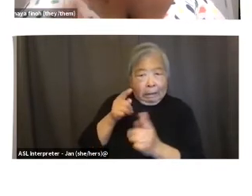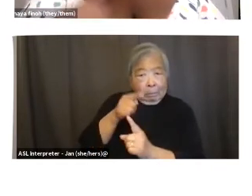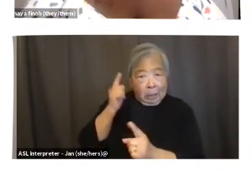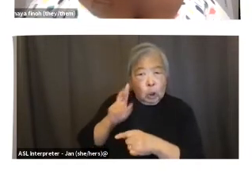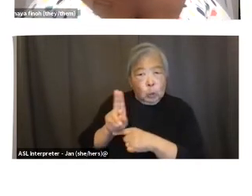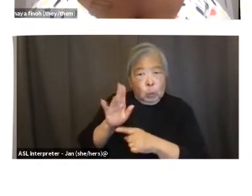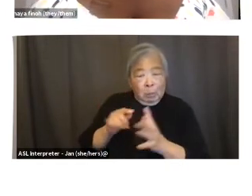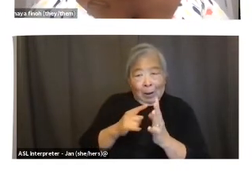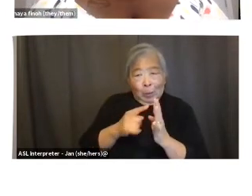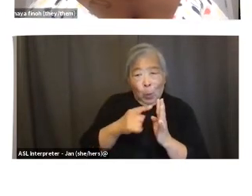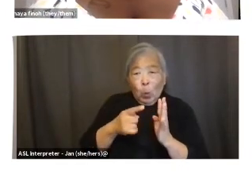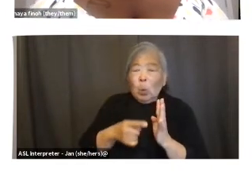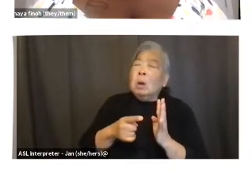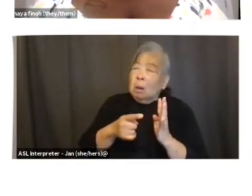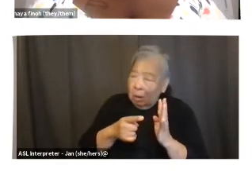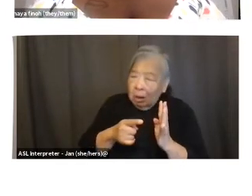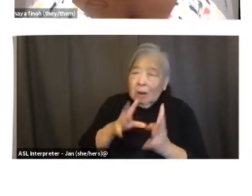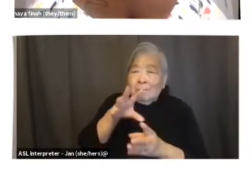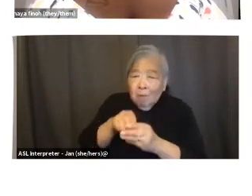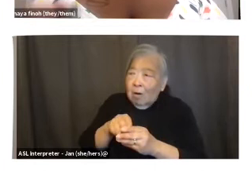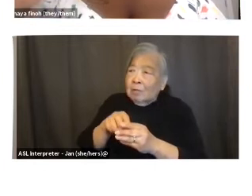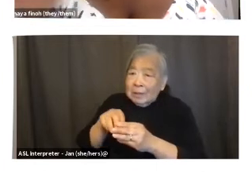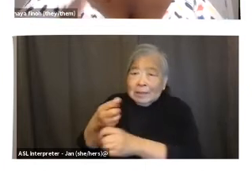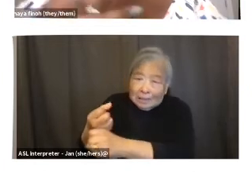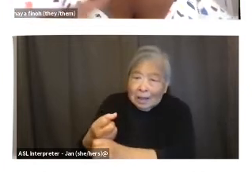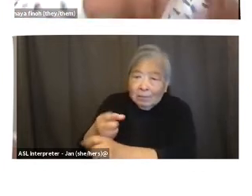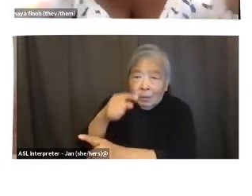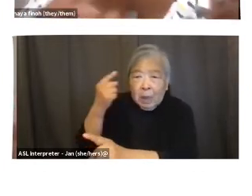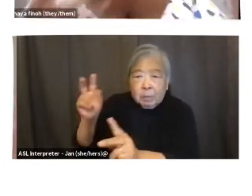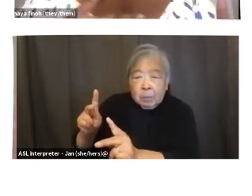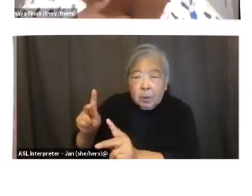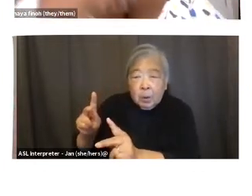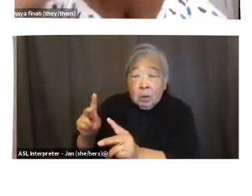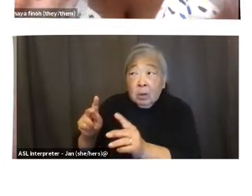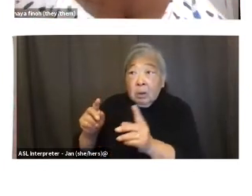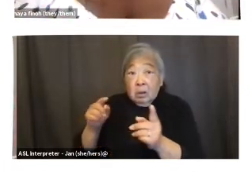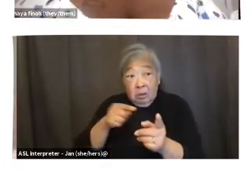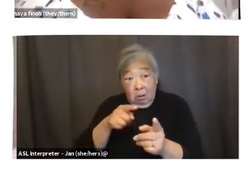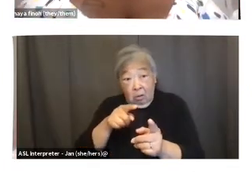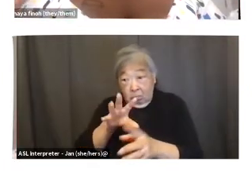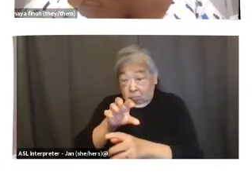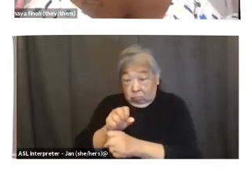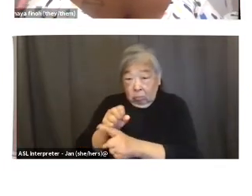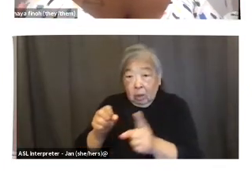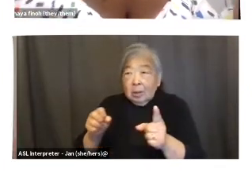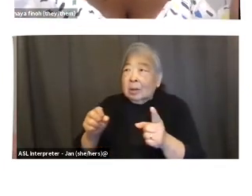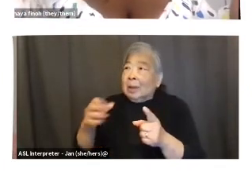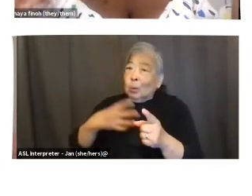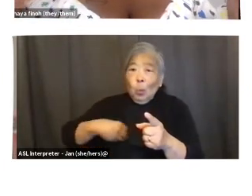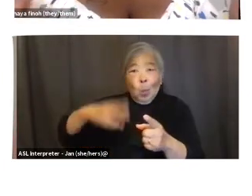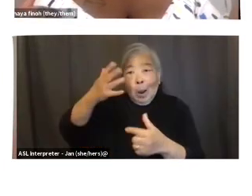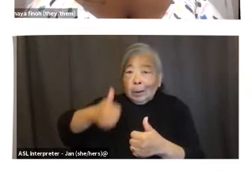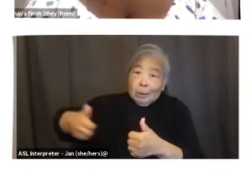who chose to participate in the enslavement of Black people. This slaveholding does confirm white supremacist racial hierarchy in